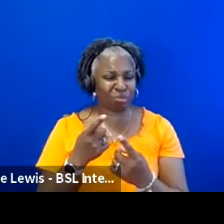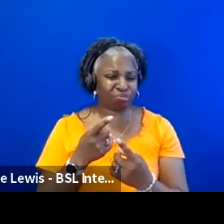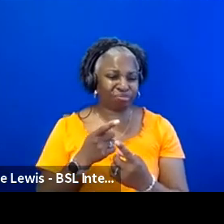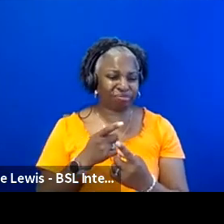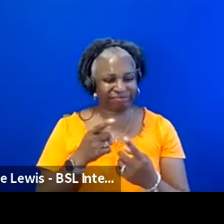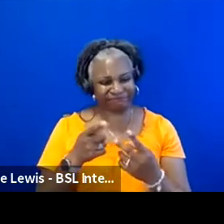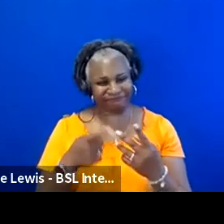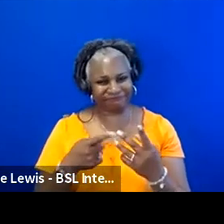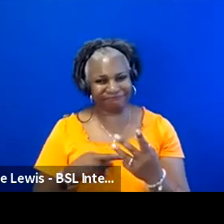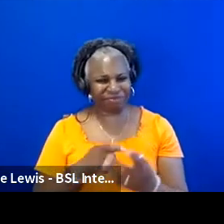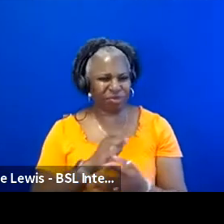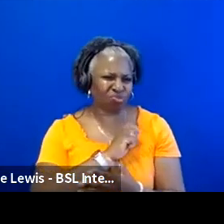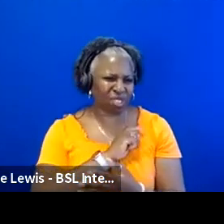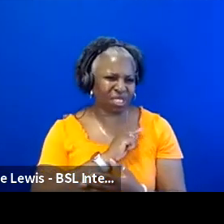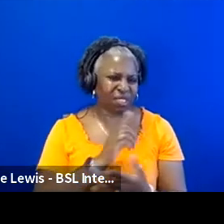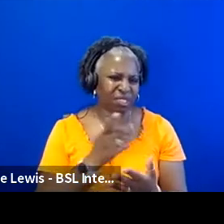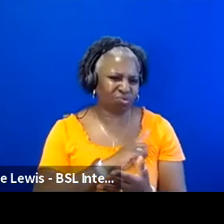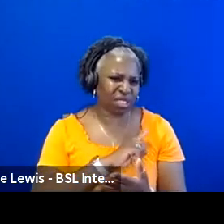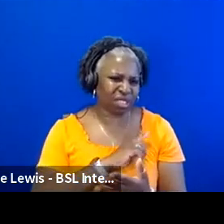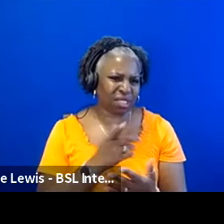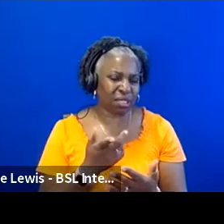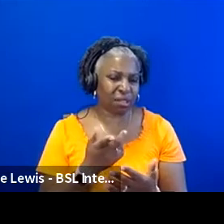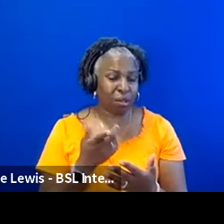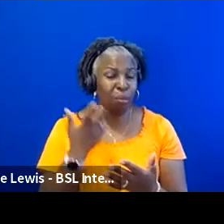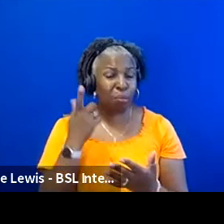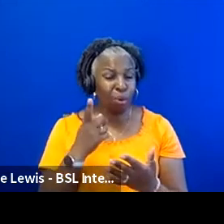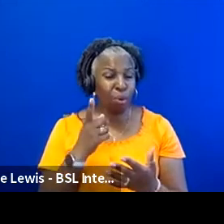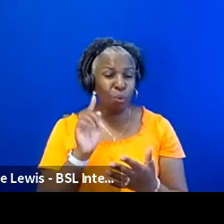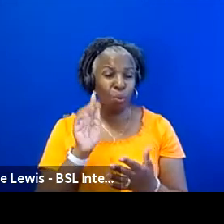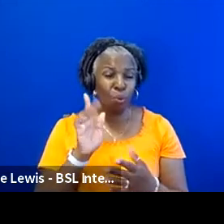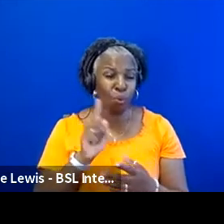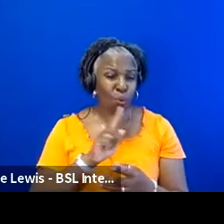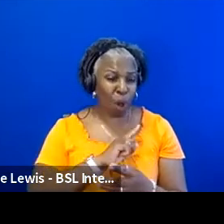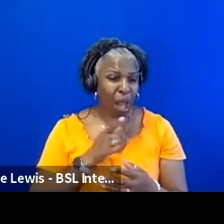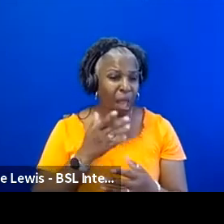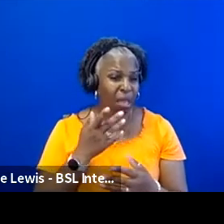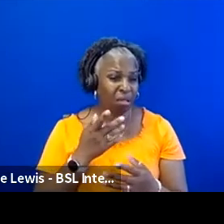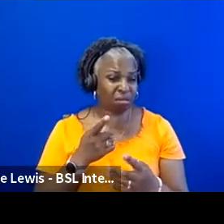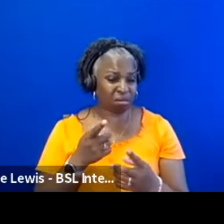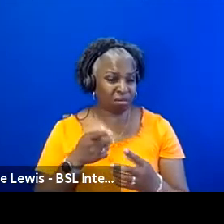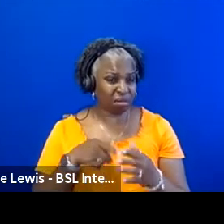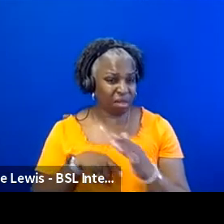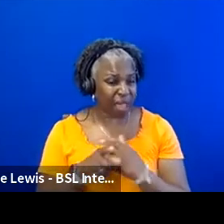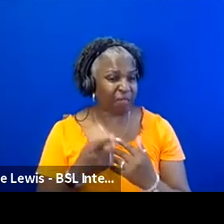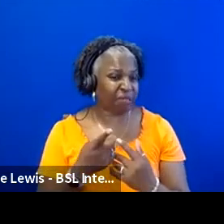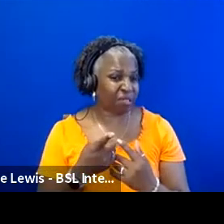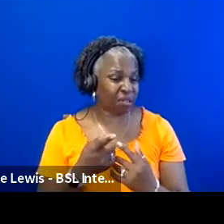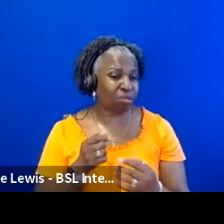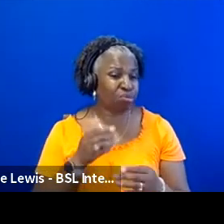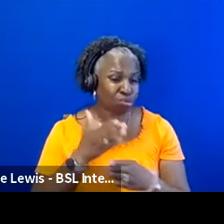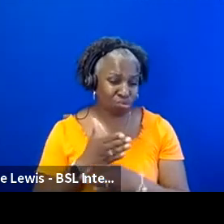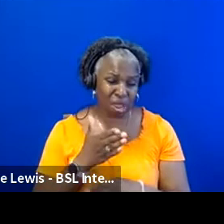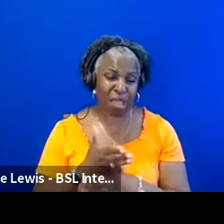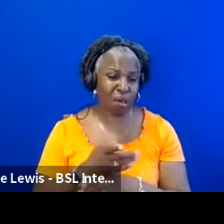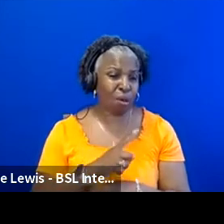of them were related to my career. And I would say I would really fed up from waiting